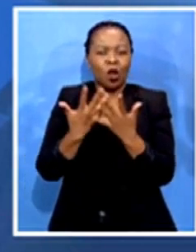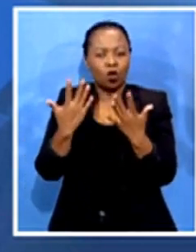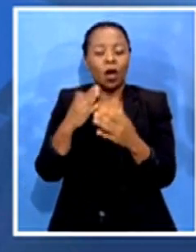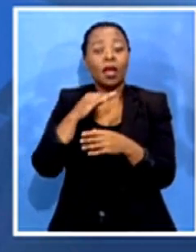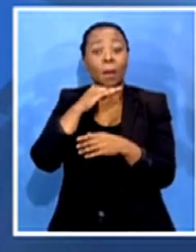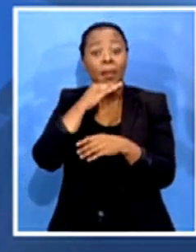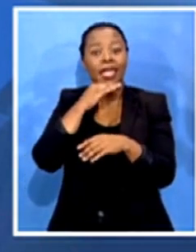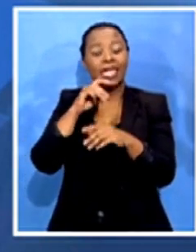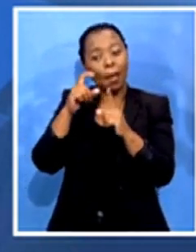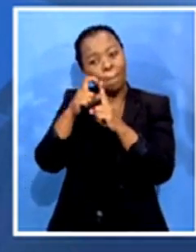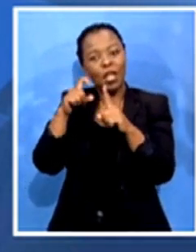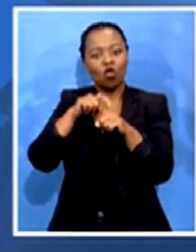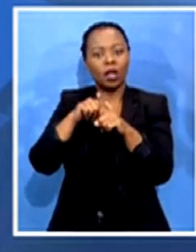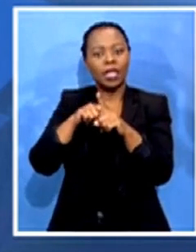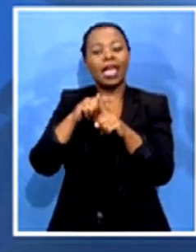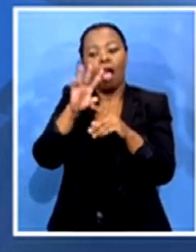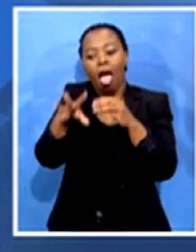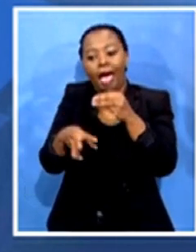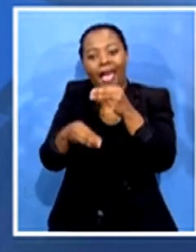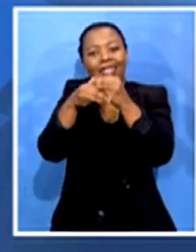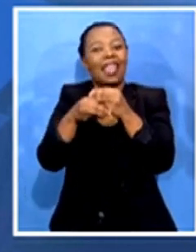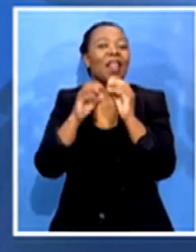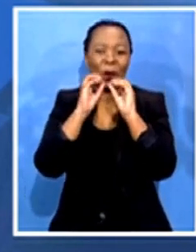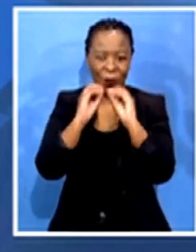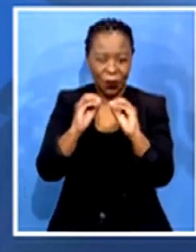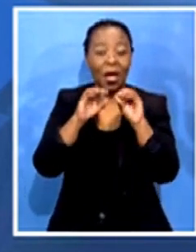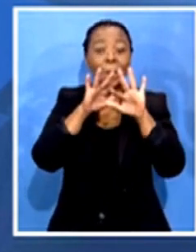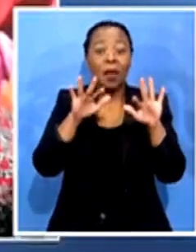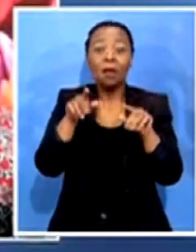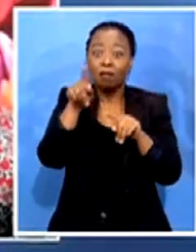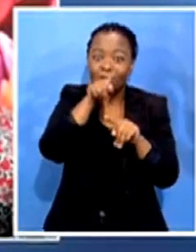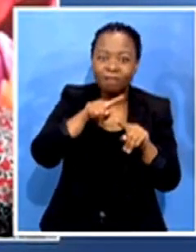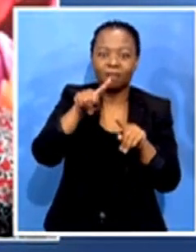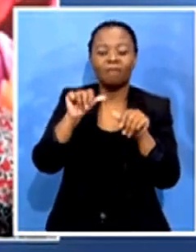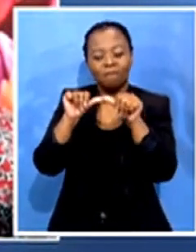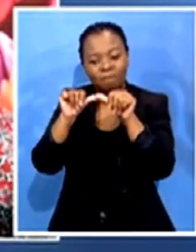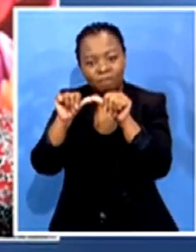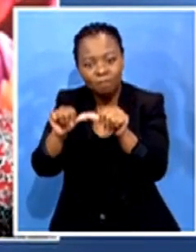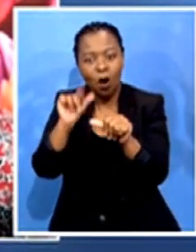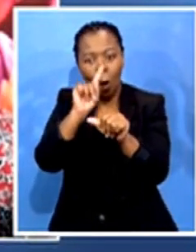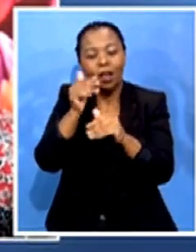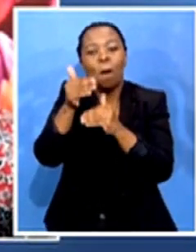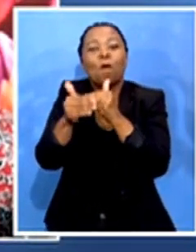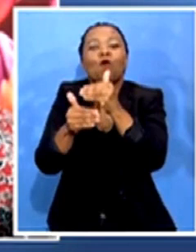They have to go through the process for them to be extended. So from these